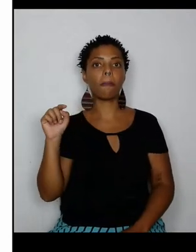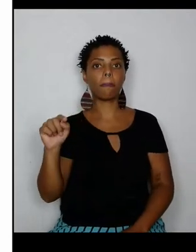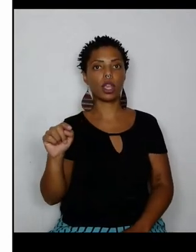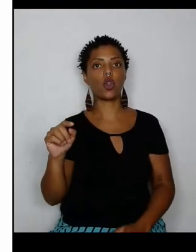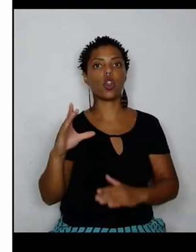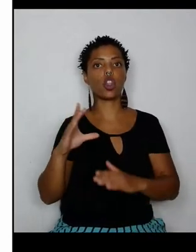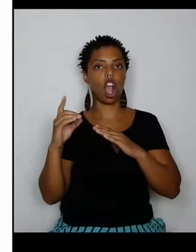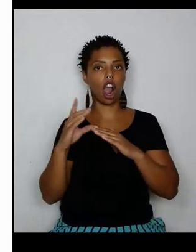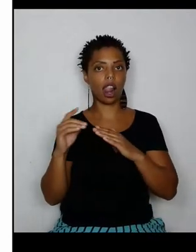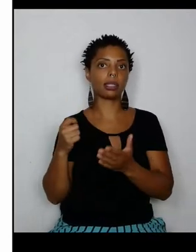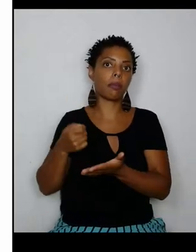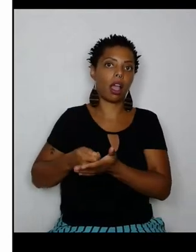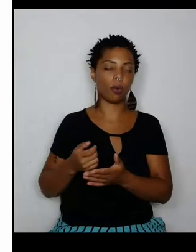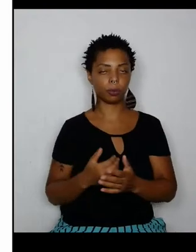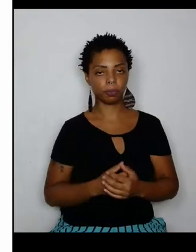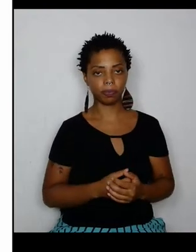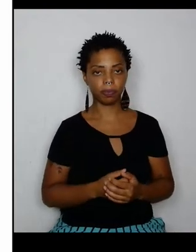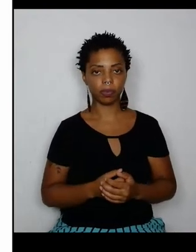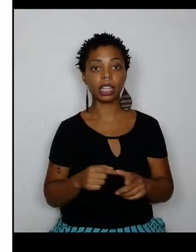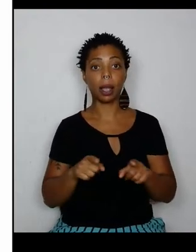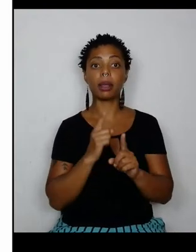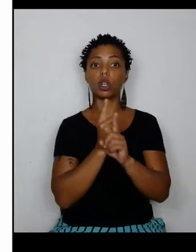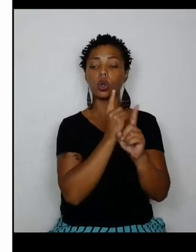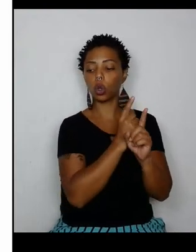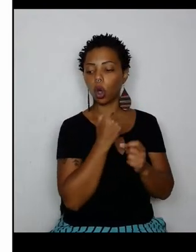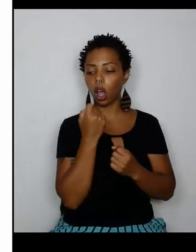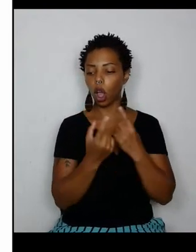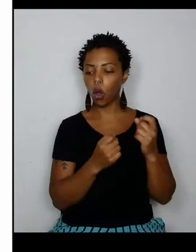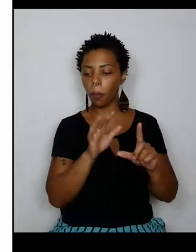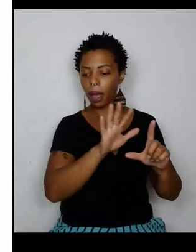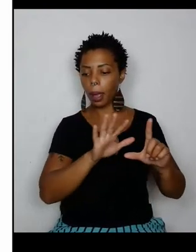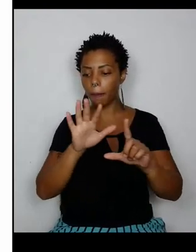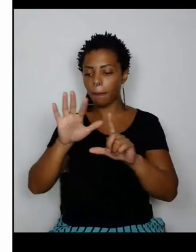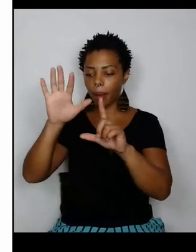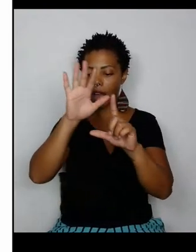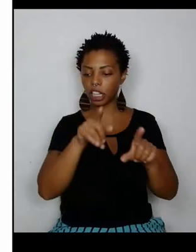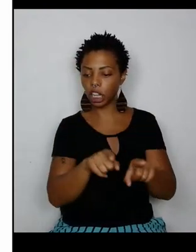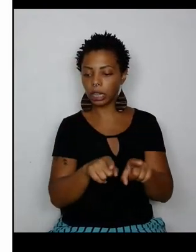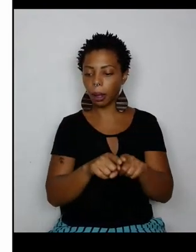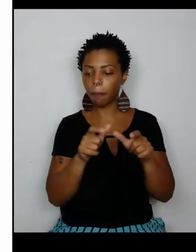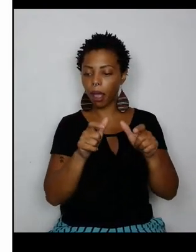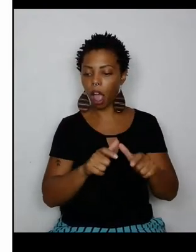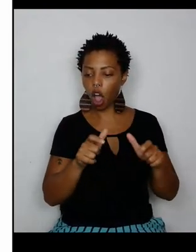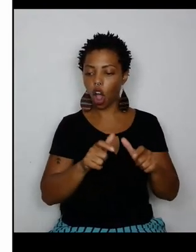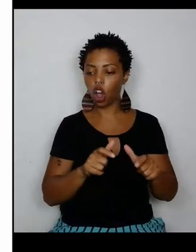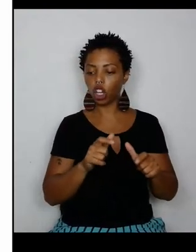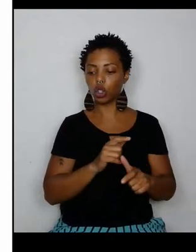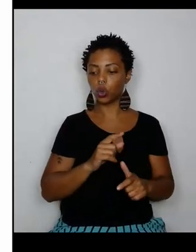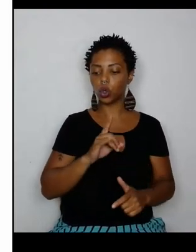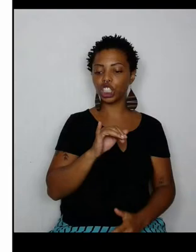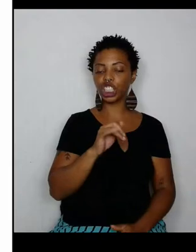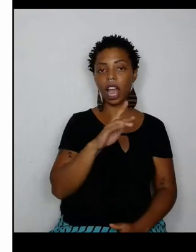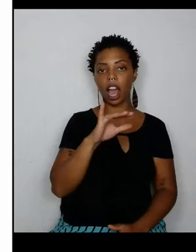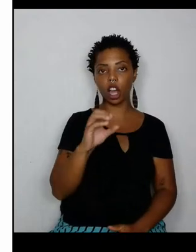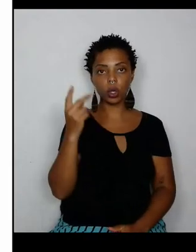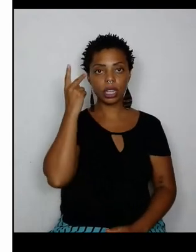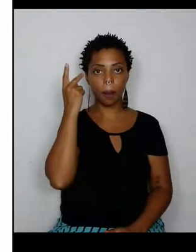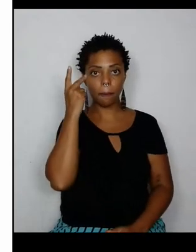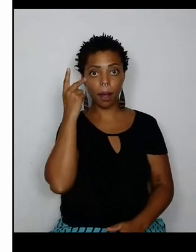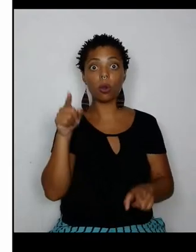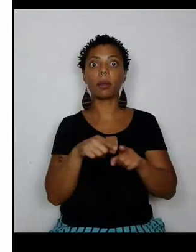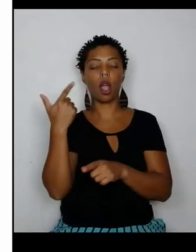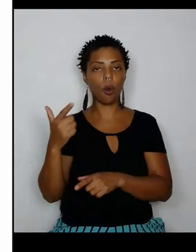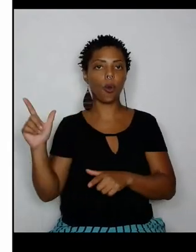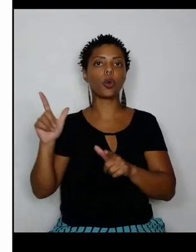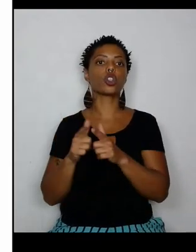so it was stowed for roughly half a million dollars we also found some images this one was published in diario de sao